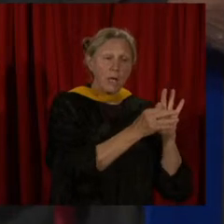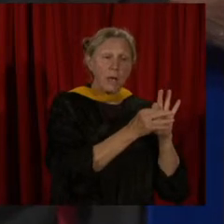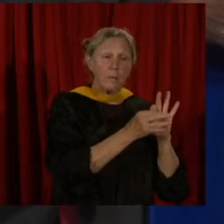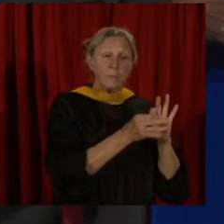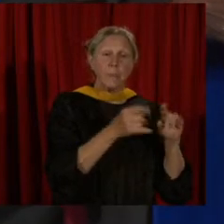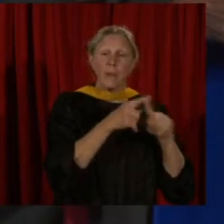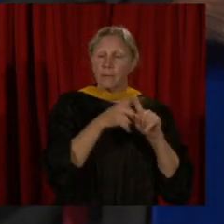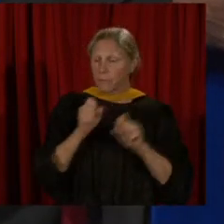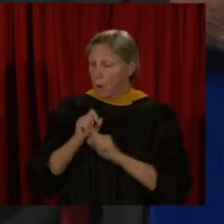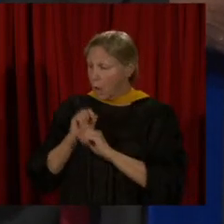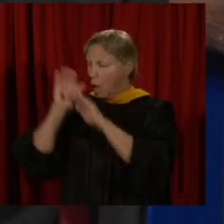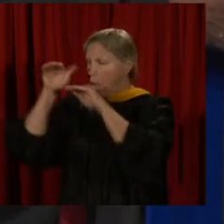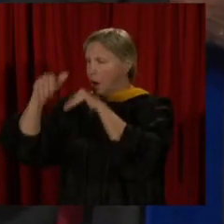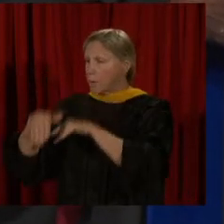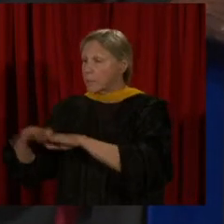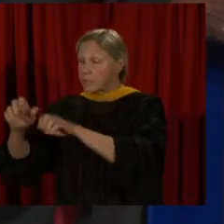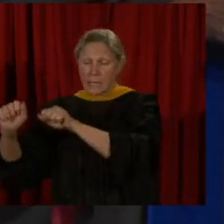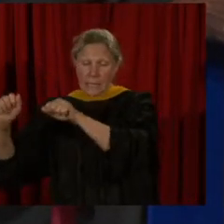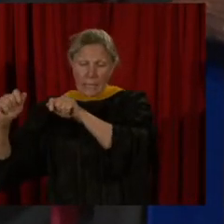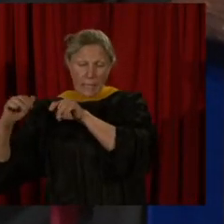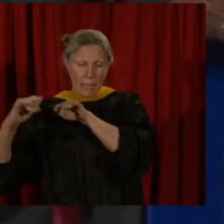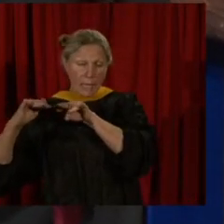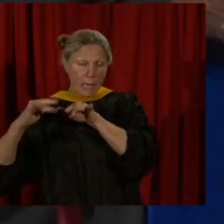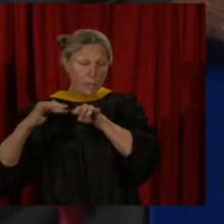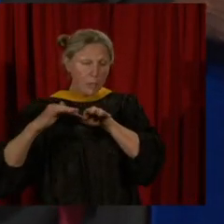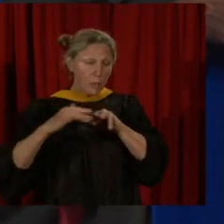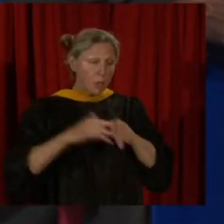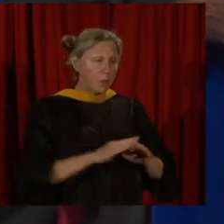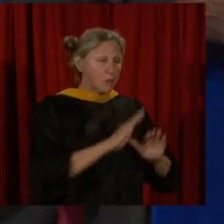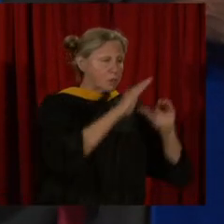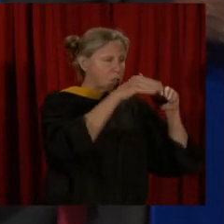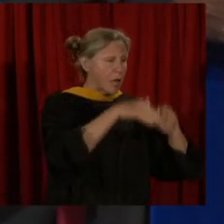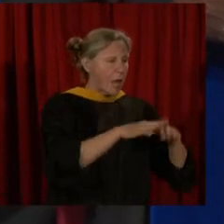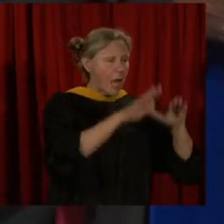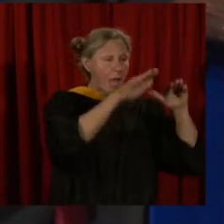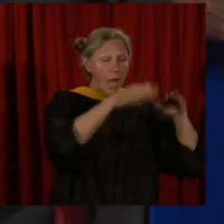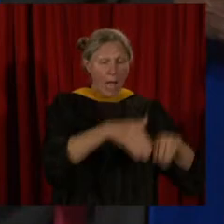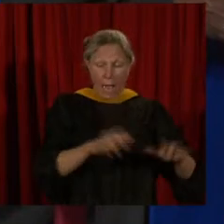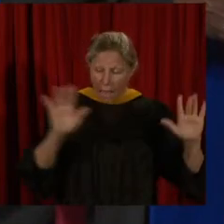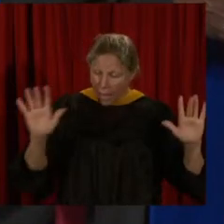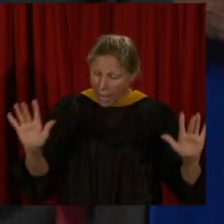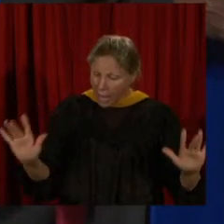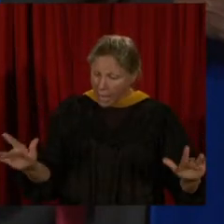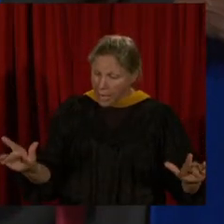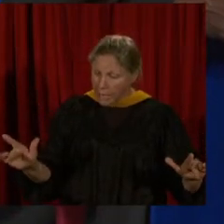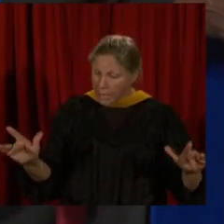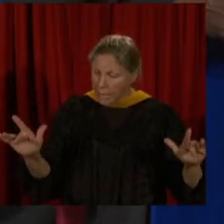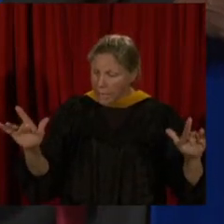brotherhood from sea to shine.